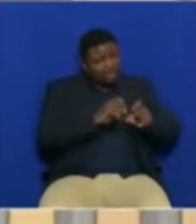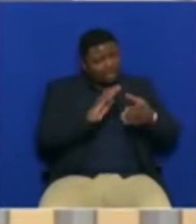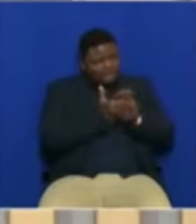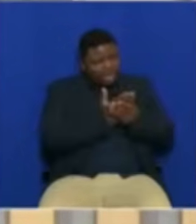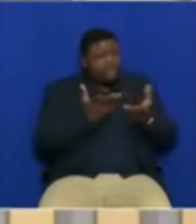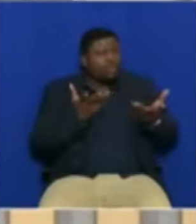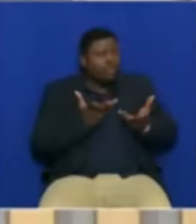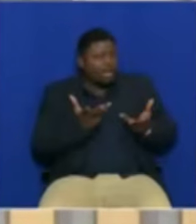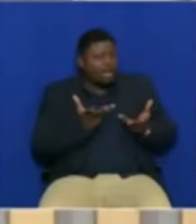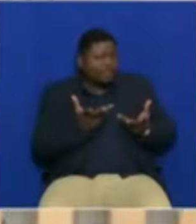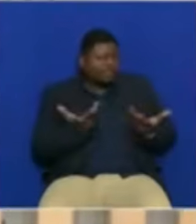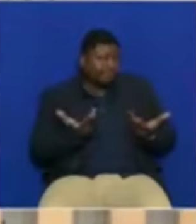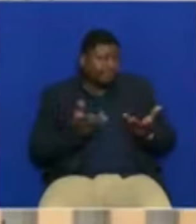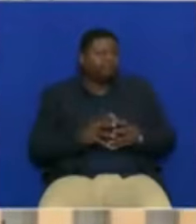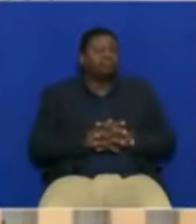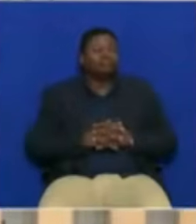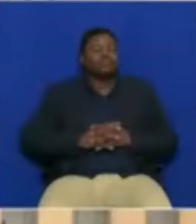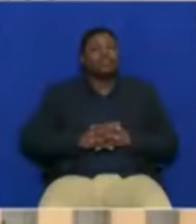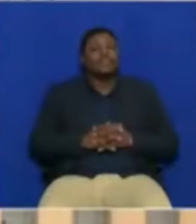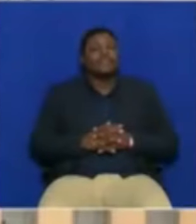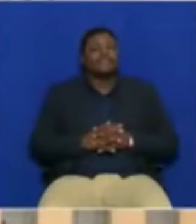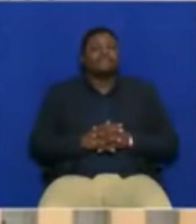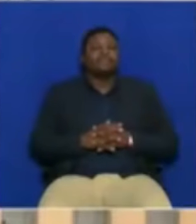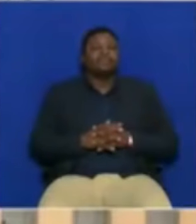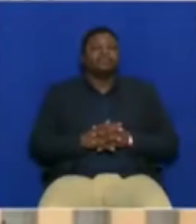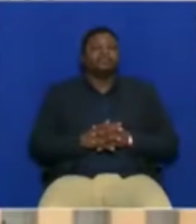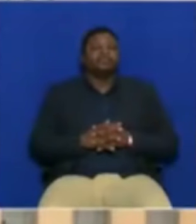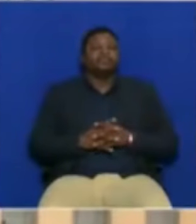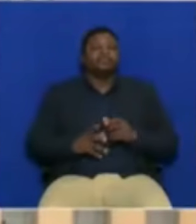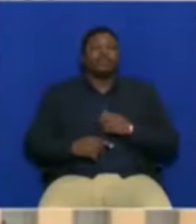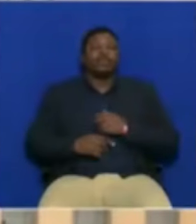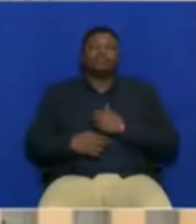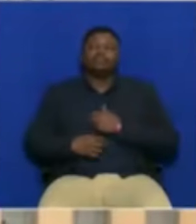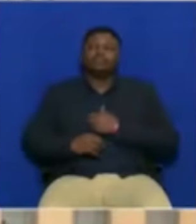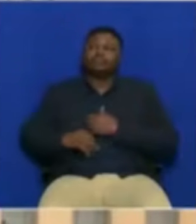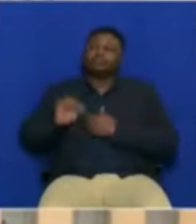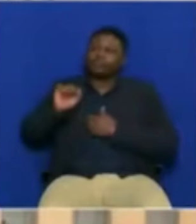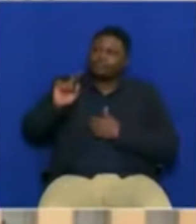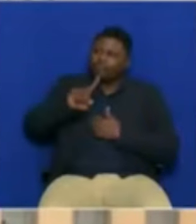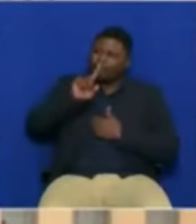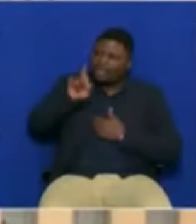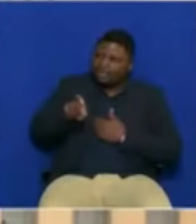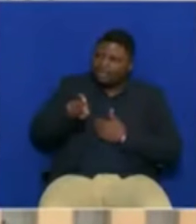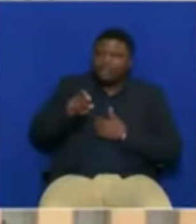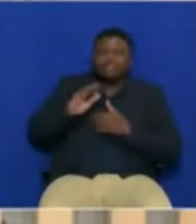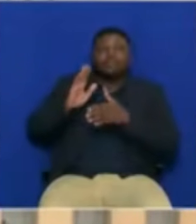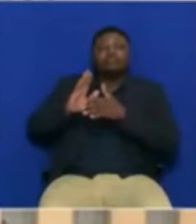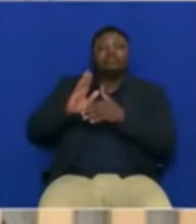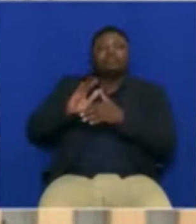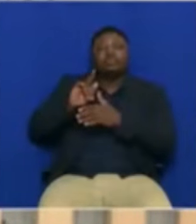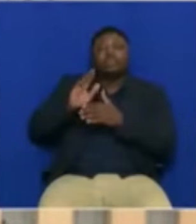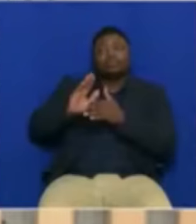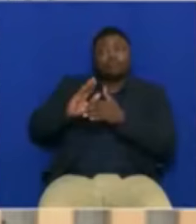I ask this because if you turn to page 300 of MK15,